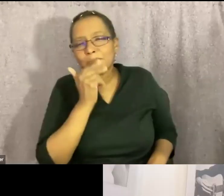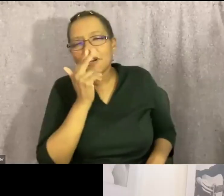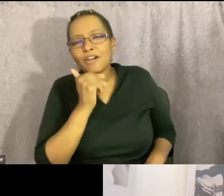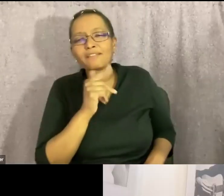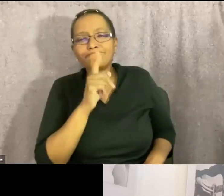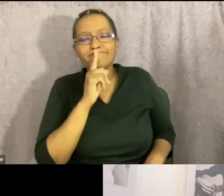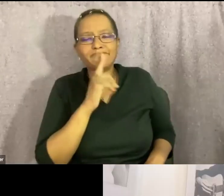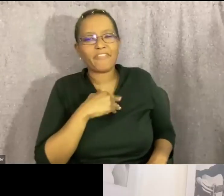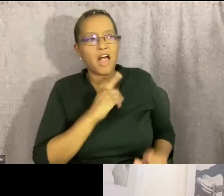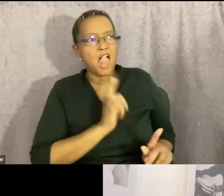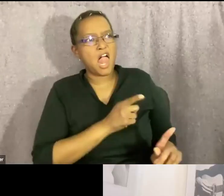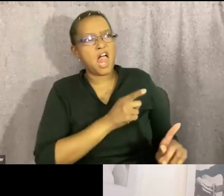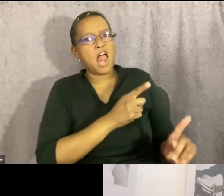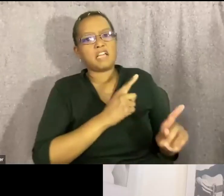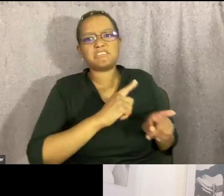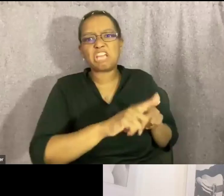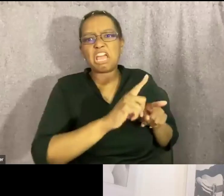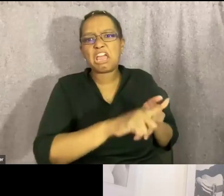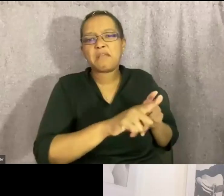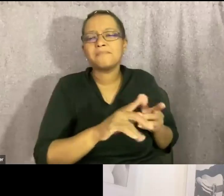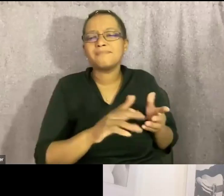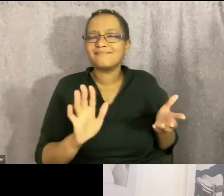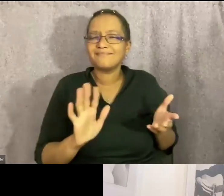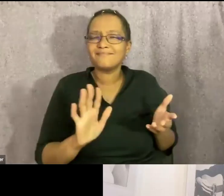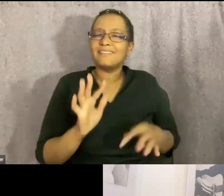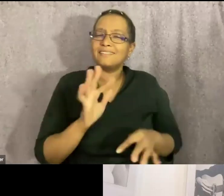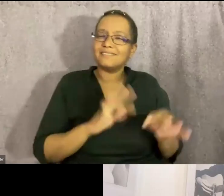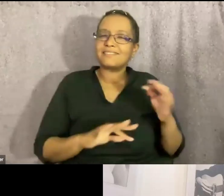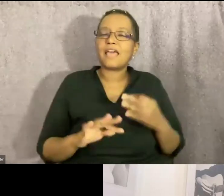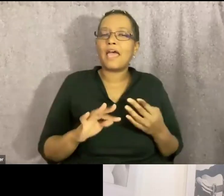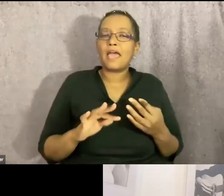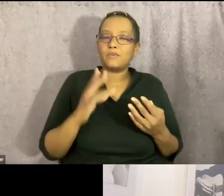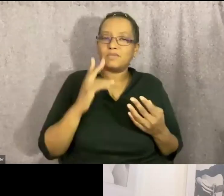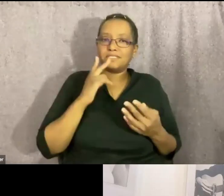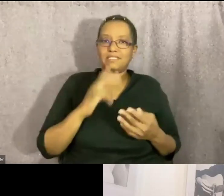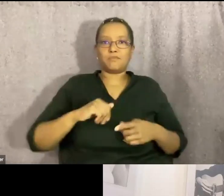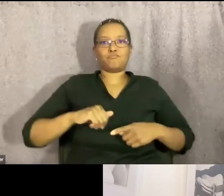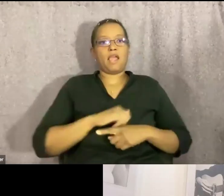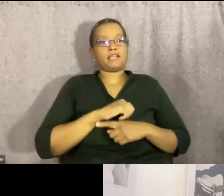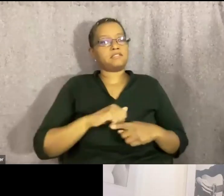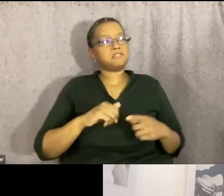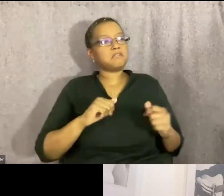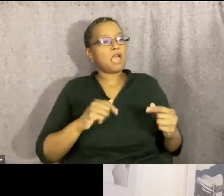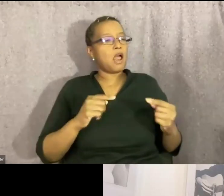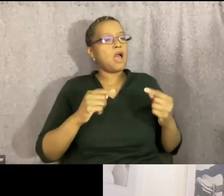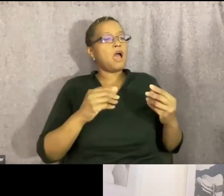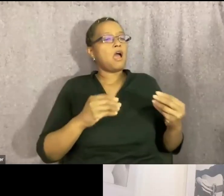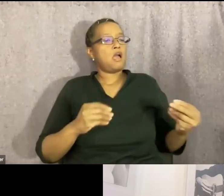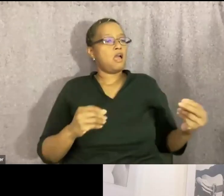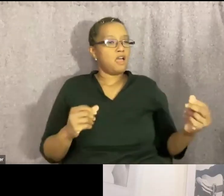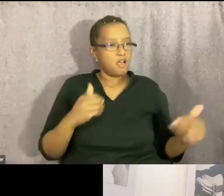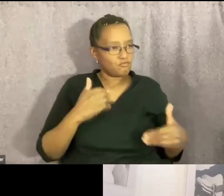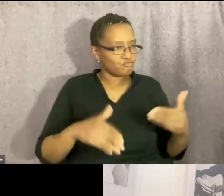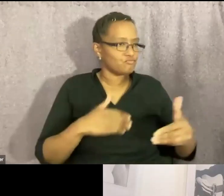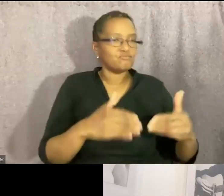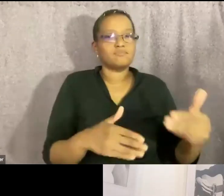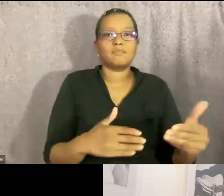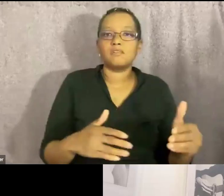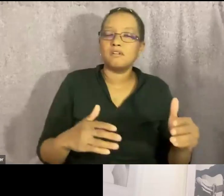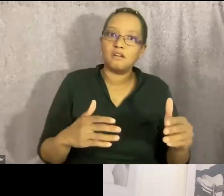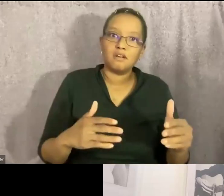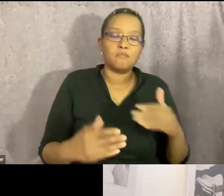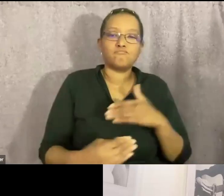the work of advocating for ourselves and for our fellow disabled community members. So one of the things that